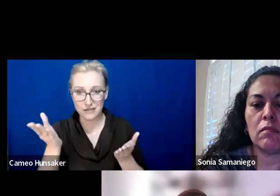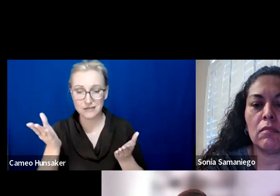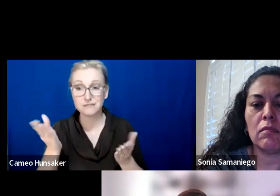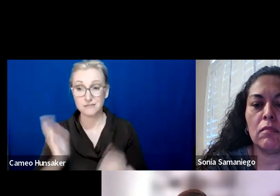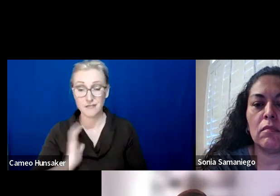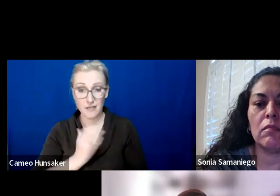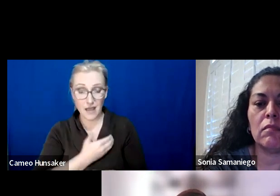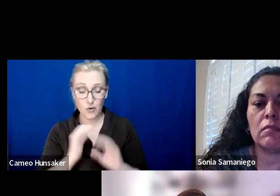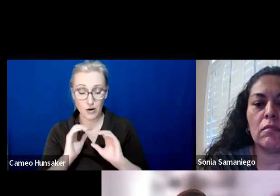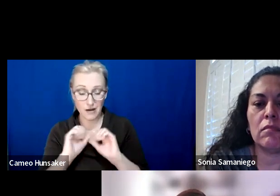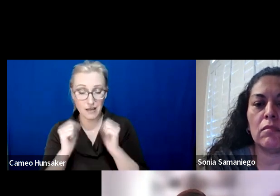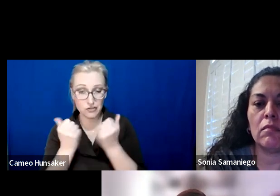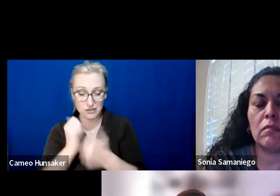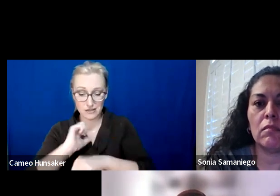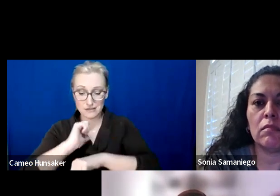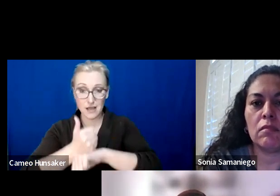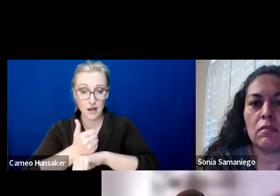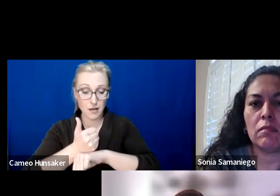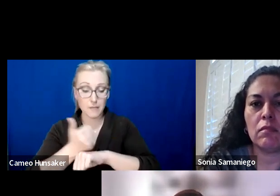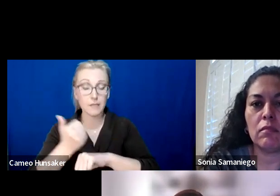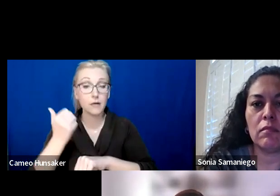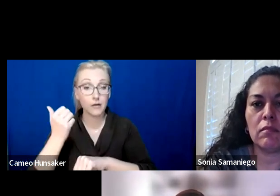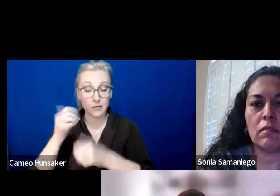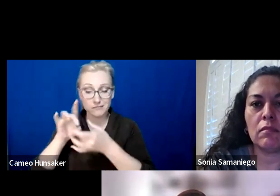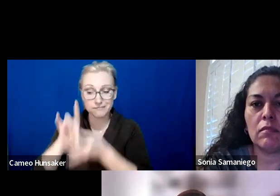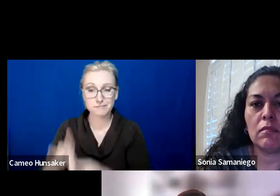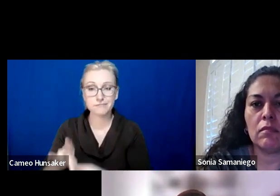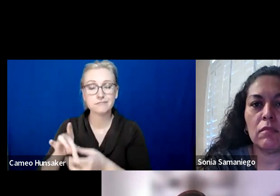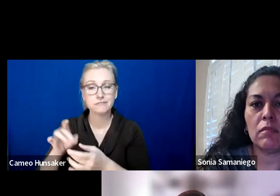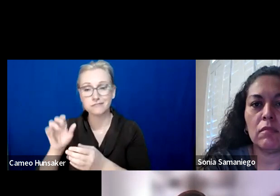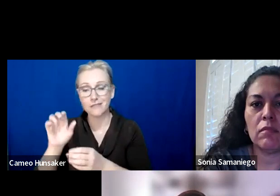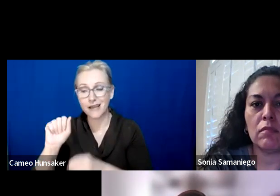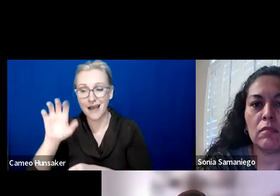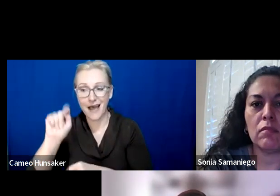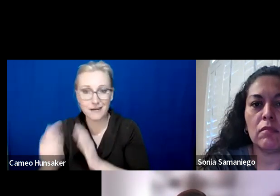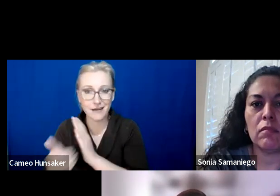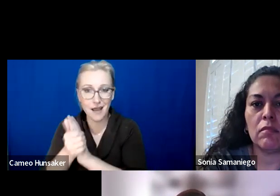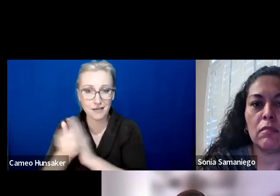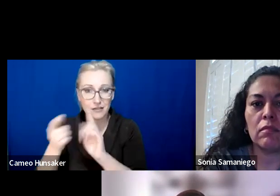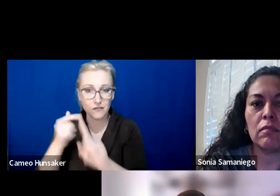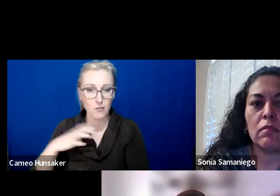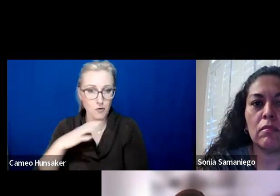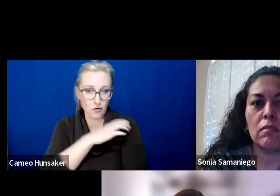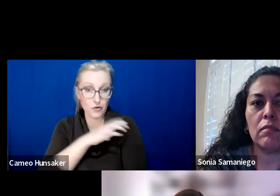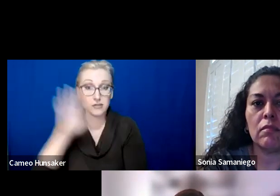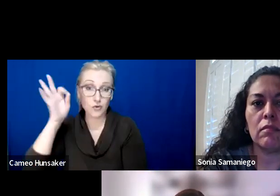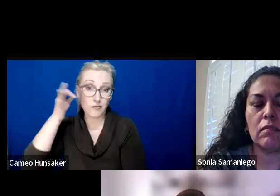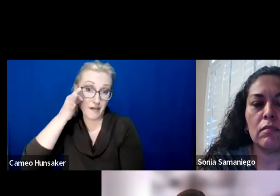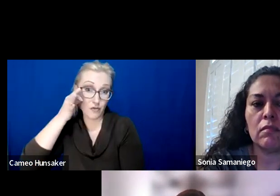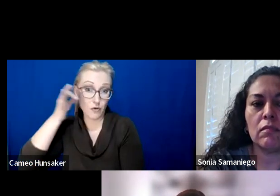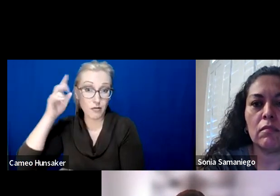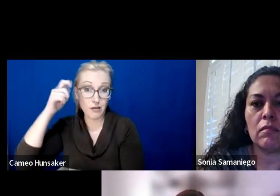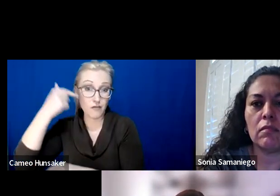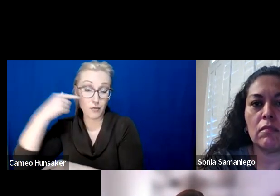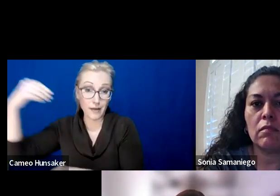federal level. So we are part of the federal budget every year, funds us. We've been pretty